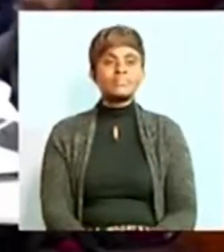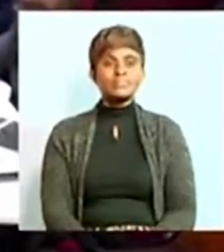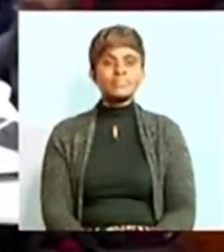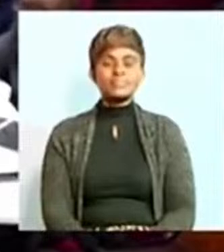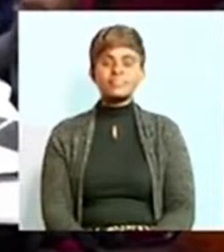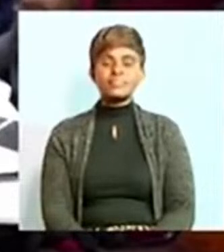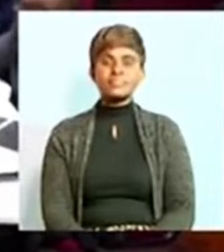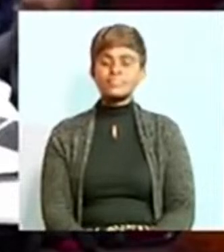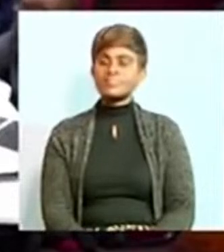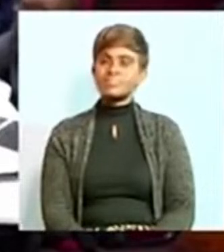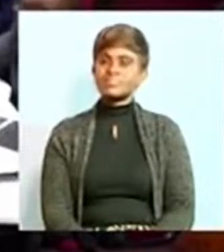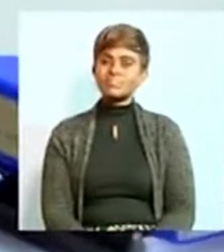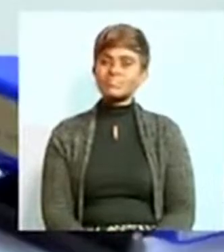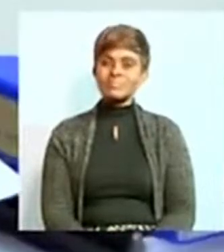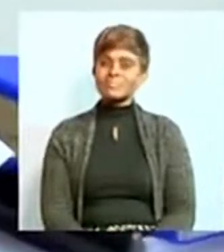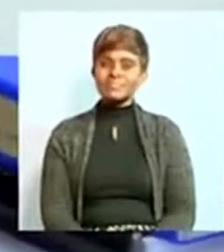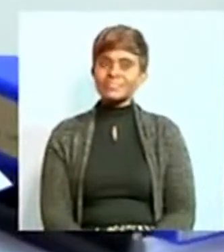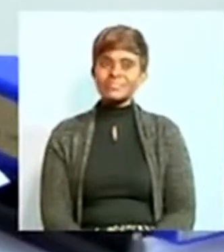It's not,